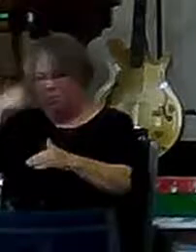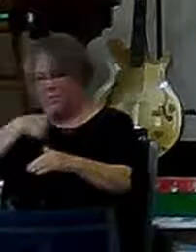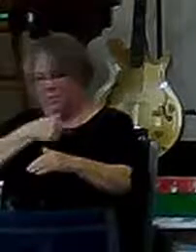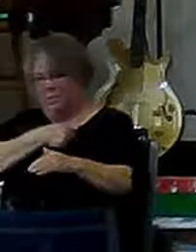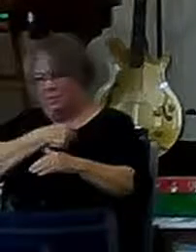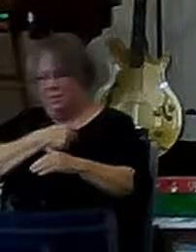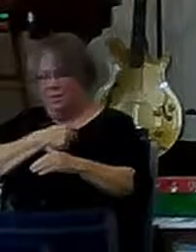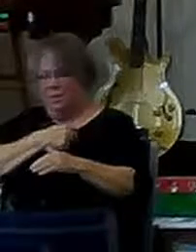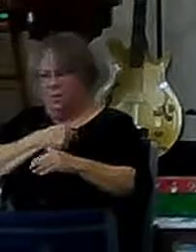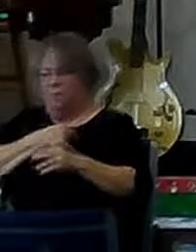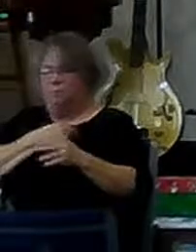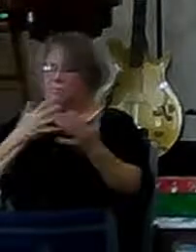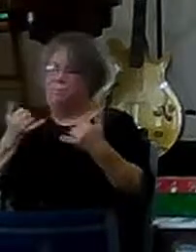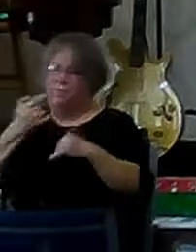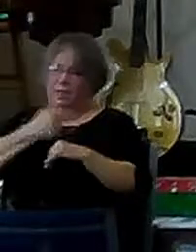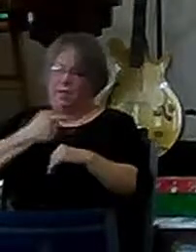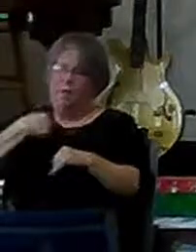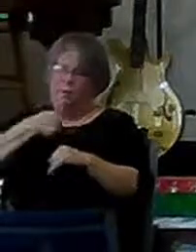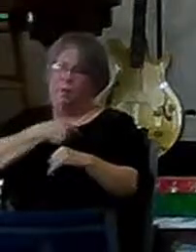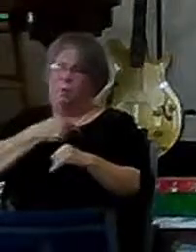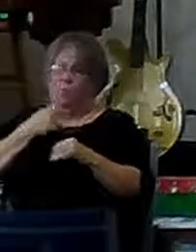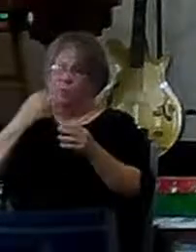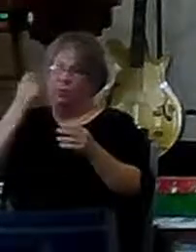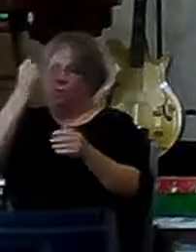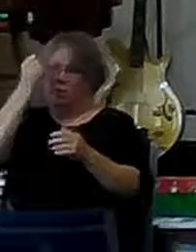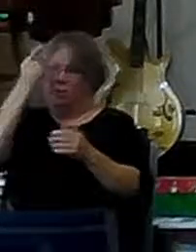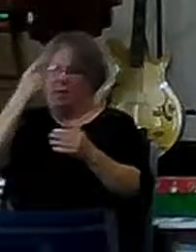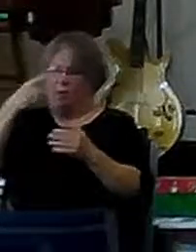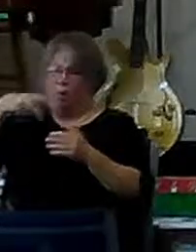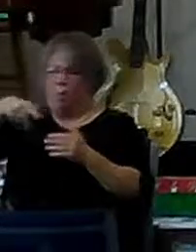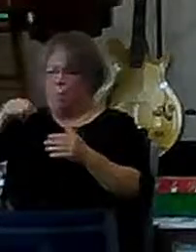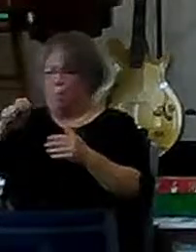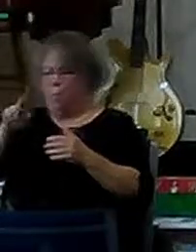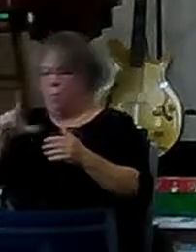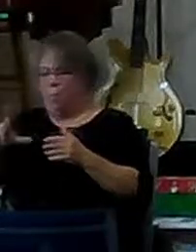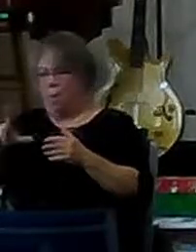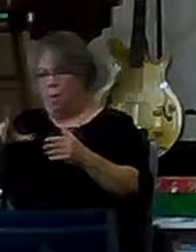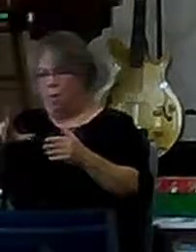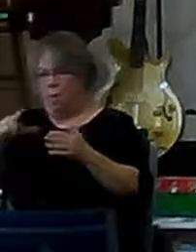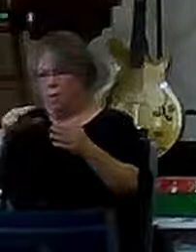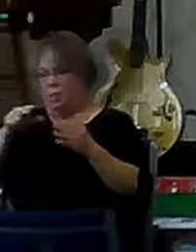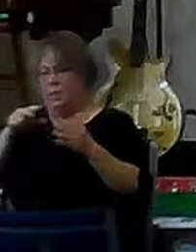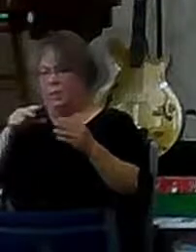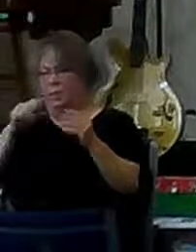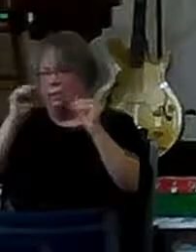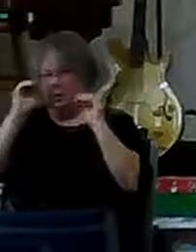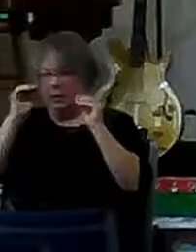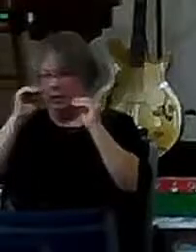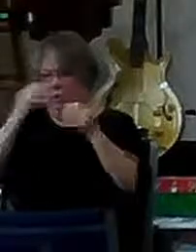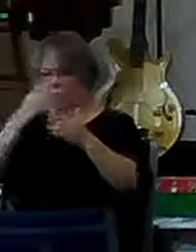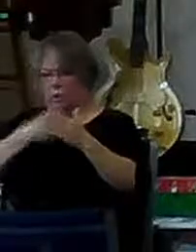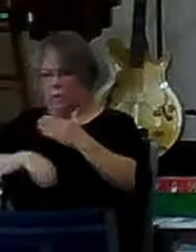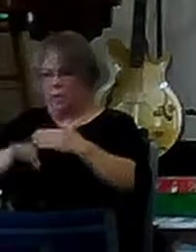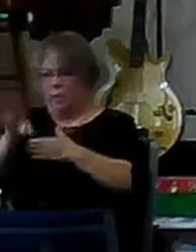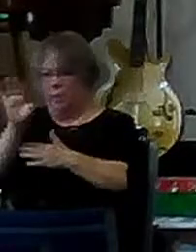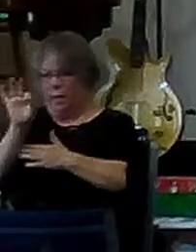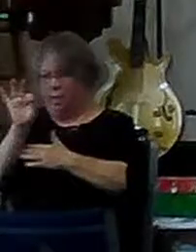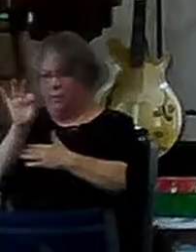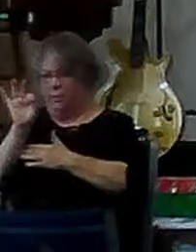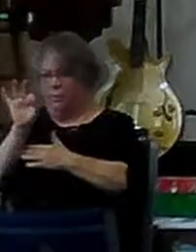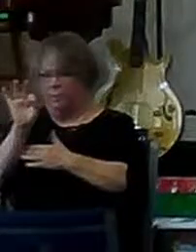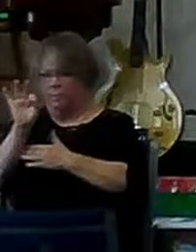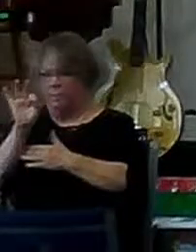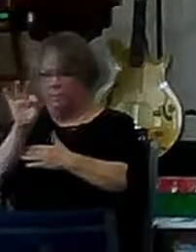of what Paul is thinking in Romans chapter 9 and where he wants to go with this discussion, there is, I think,